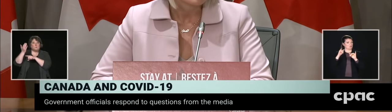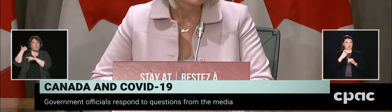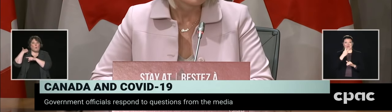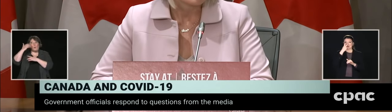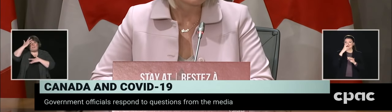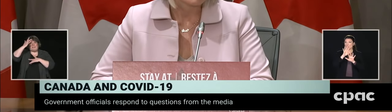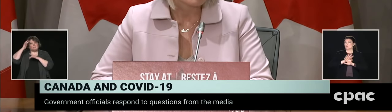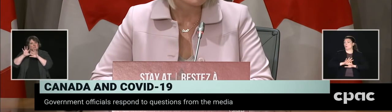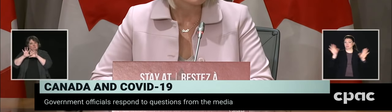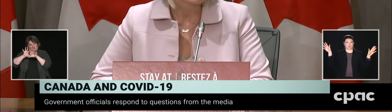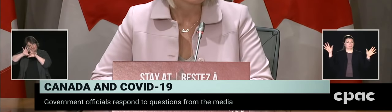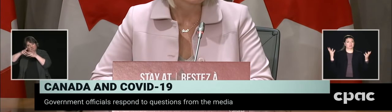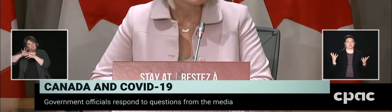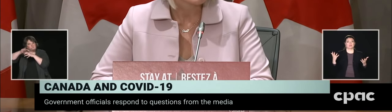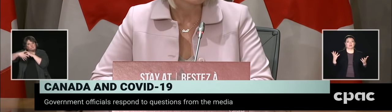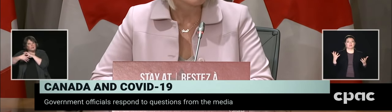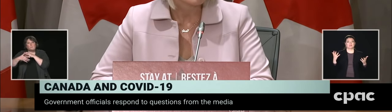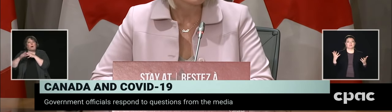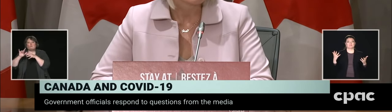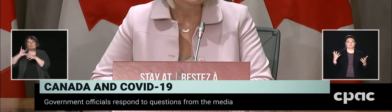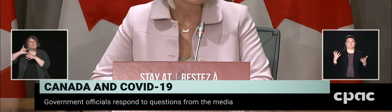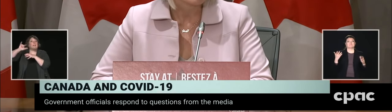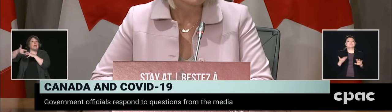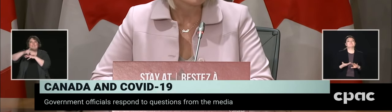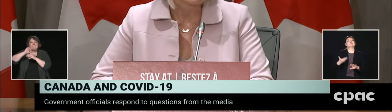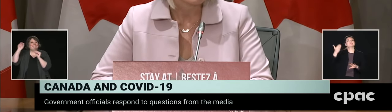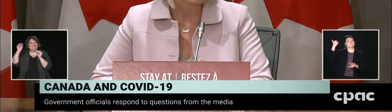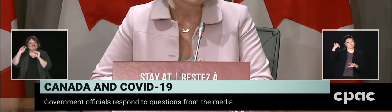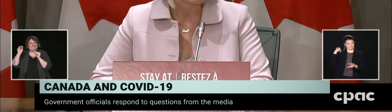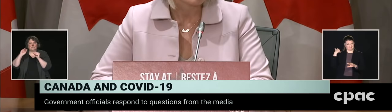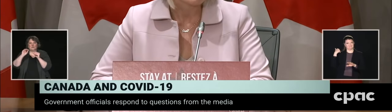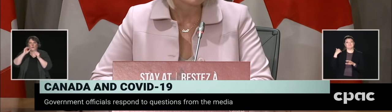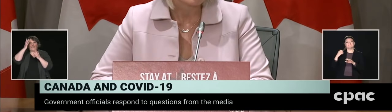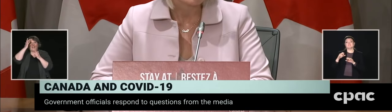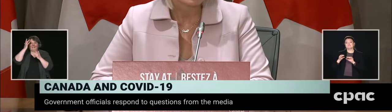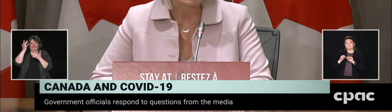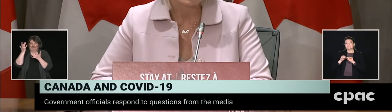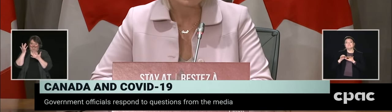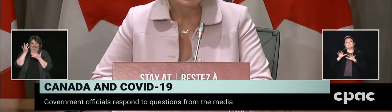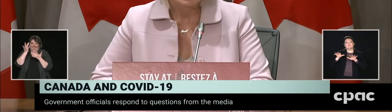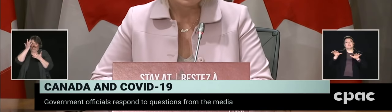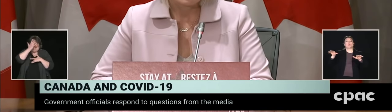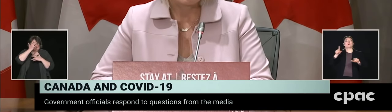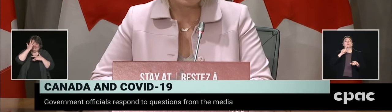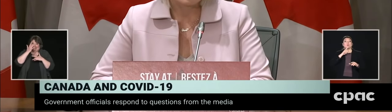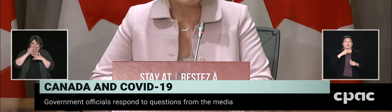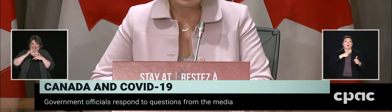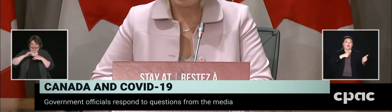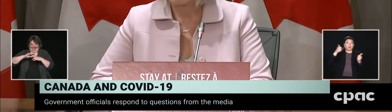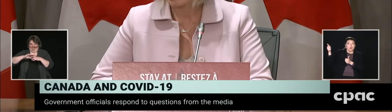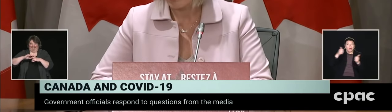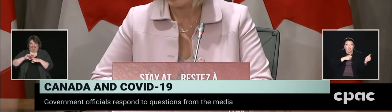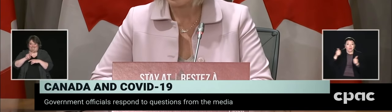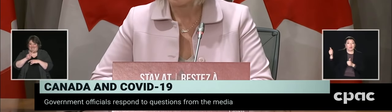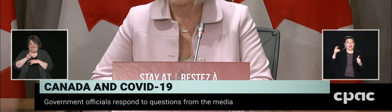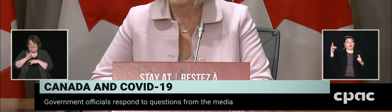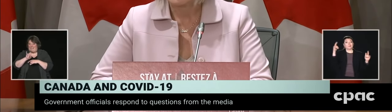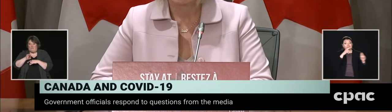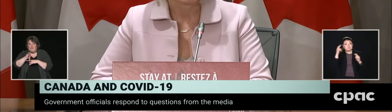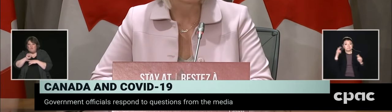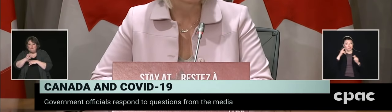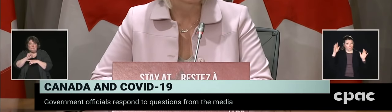travel. Viruses and bugs have a way of making their way around human population. And so the work that we do with the World